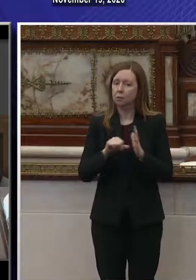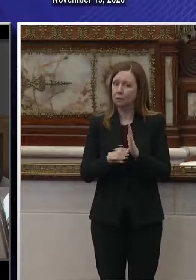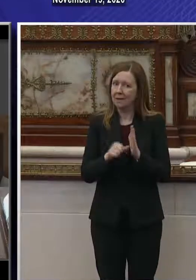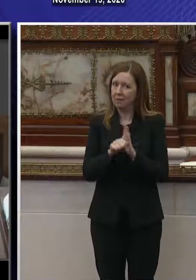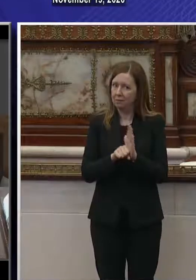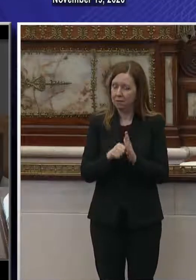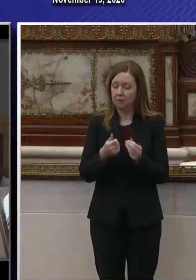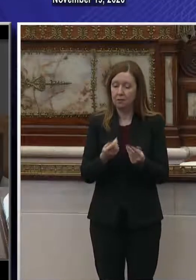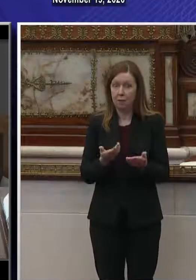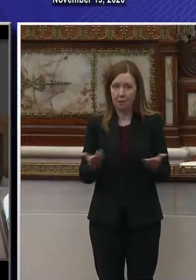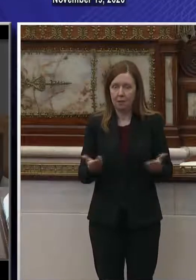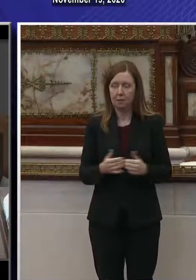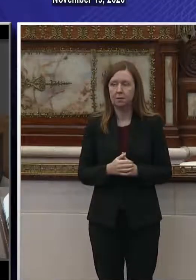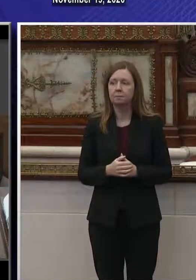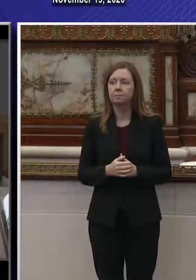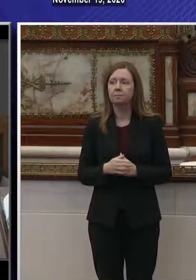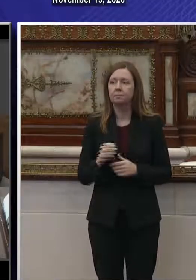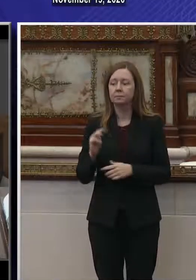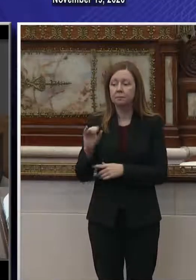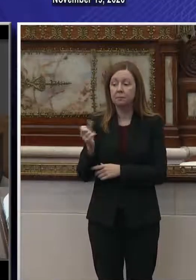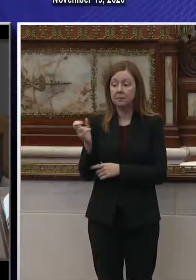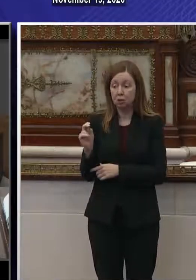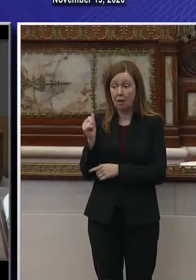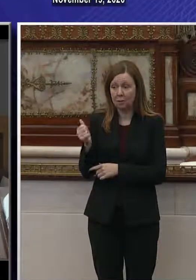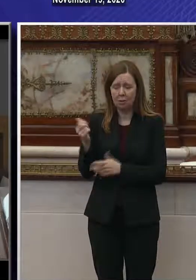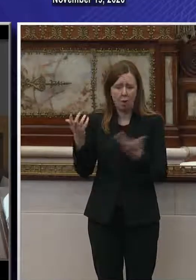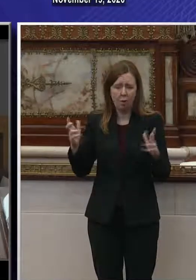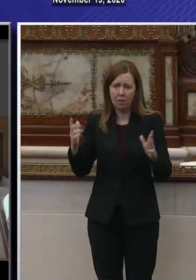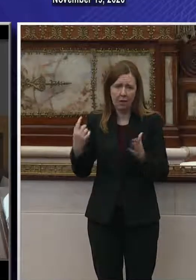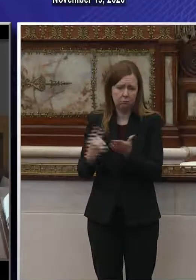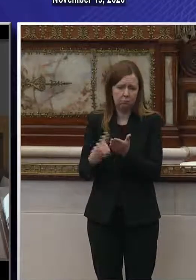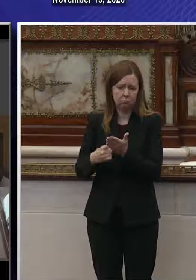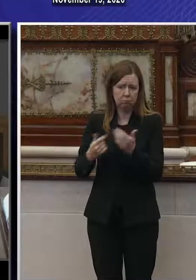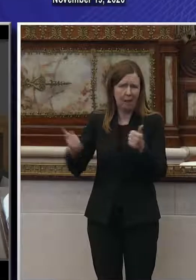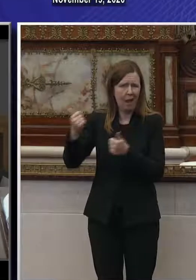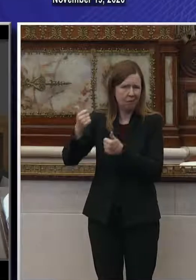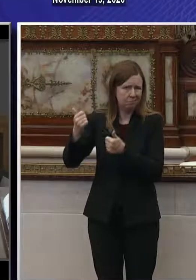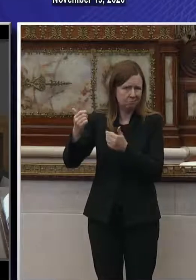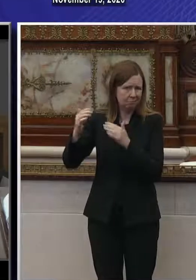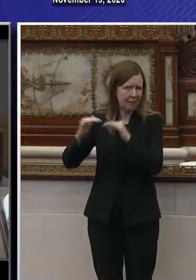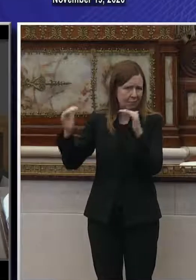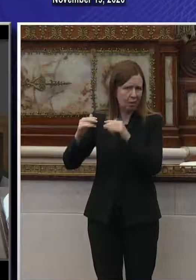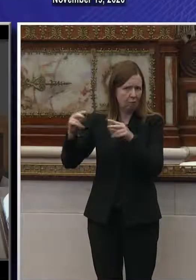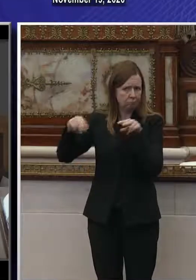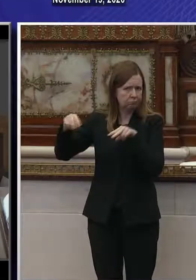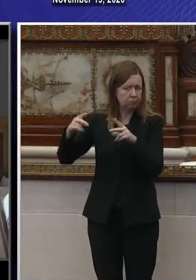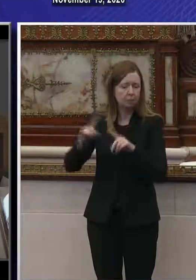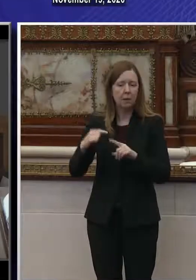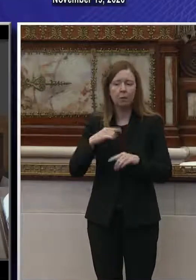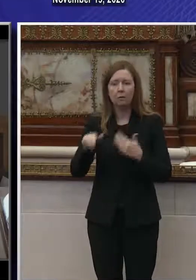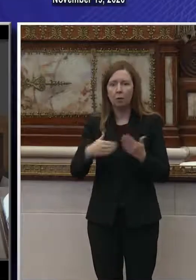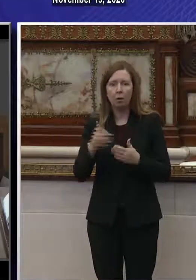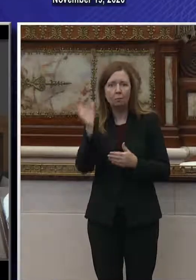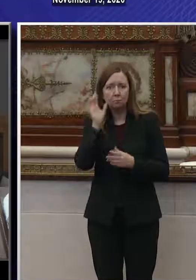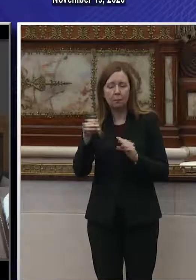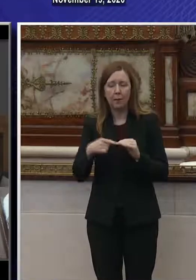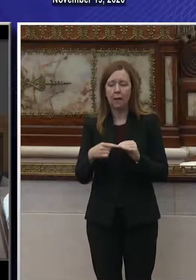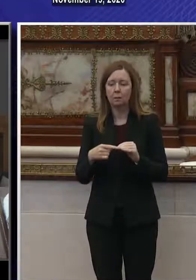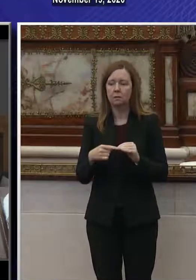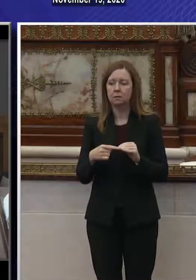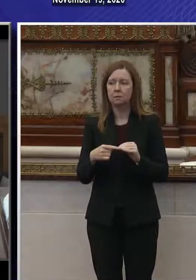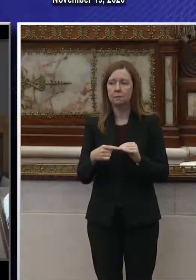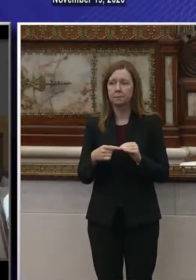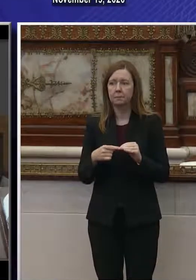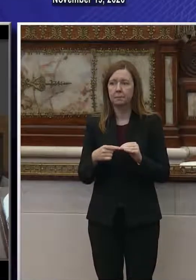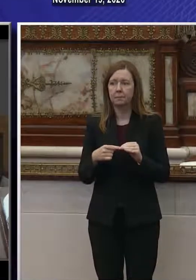emphasize a few points that Ms. Johnson did already allude to at a high level. Of course, we've all heard about the